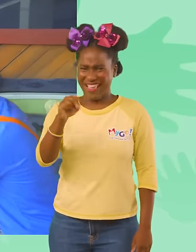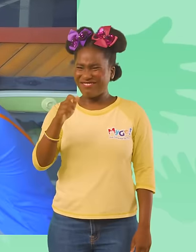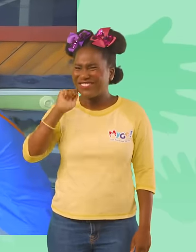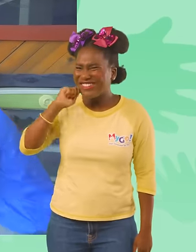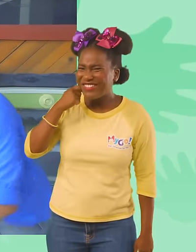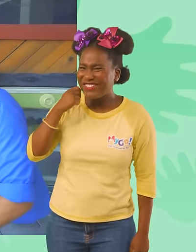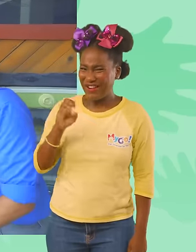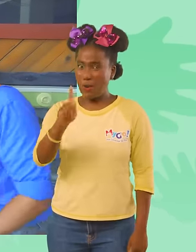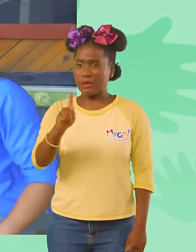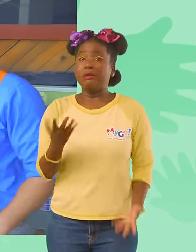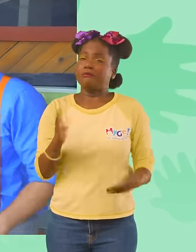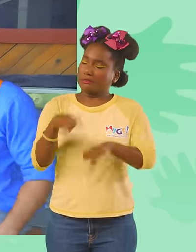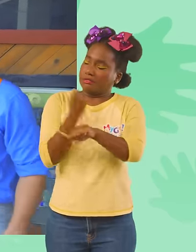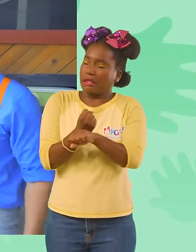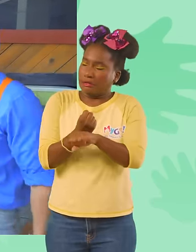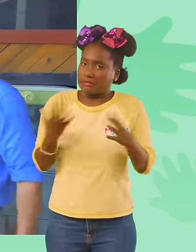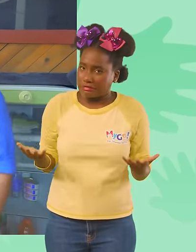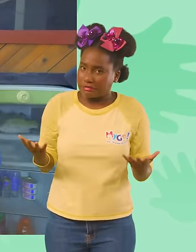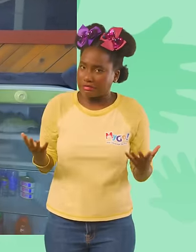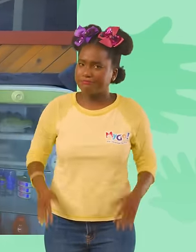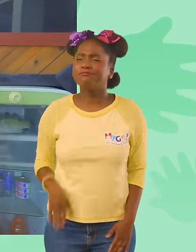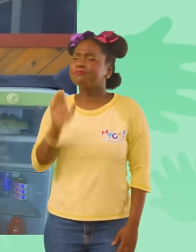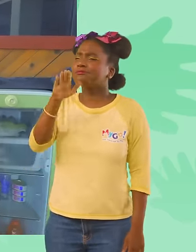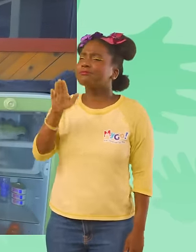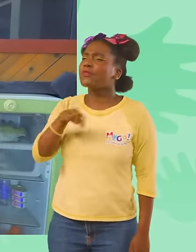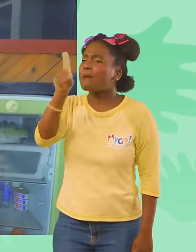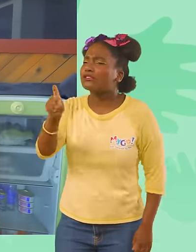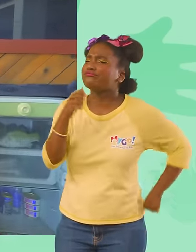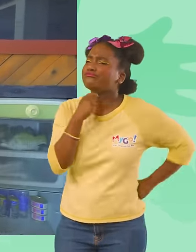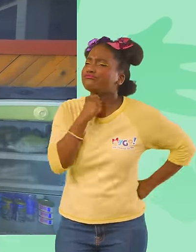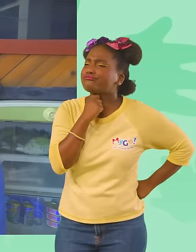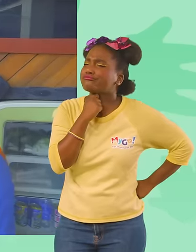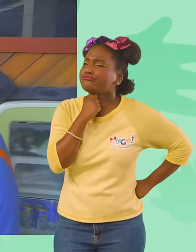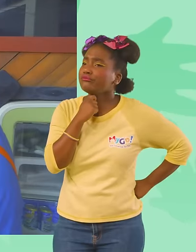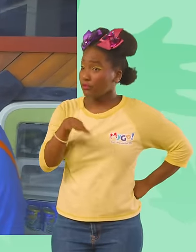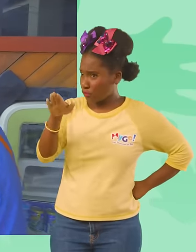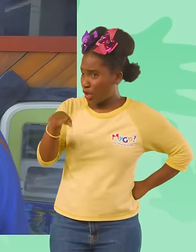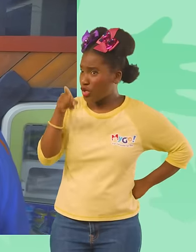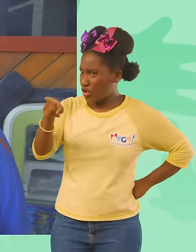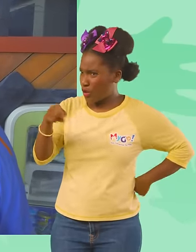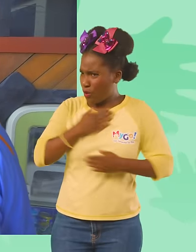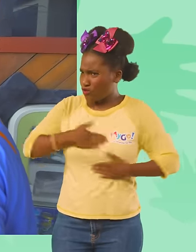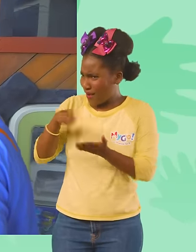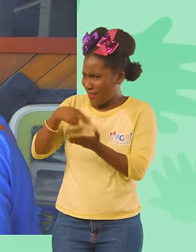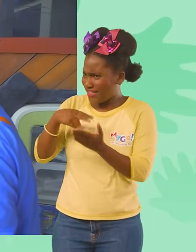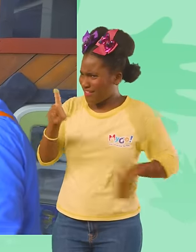cool. Oh, it's locked. Hey, let me ask you a question. Do you like to